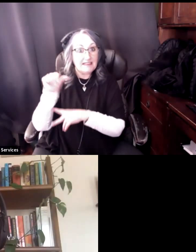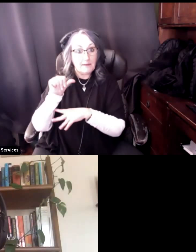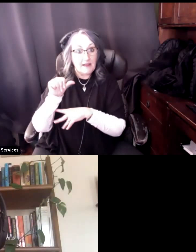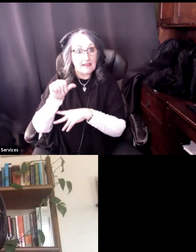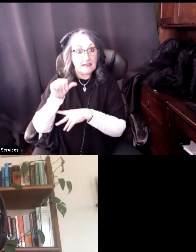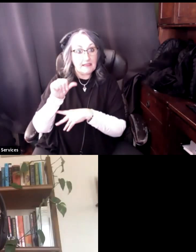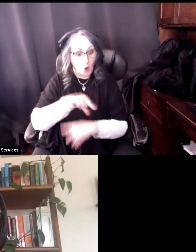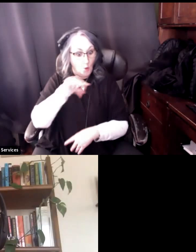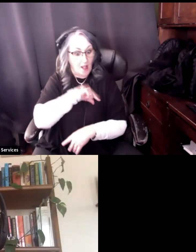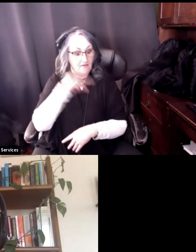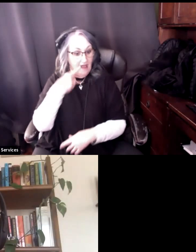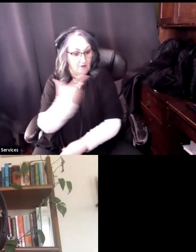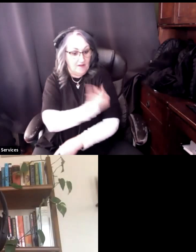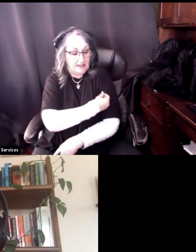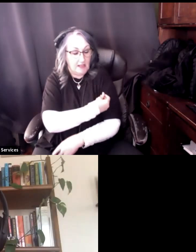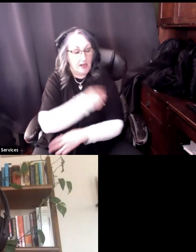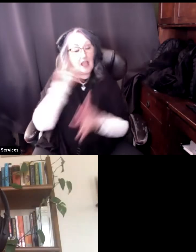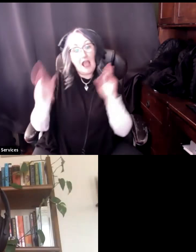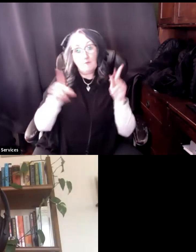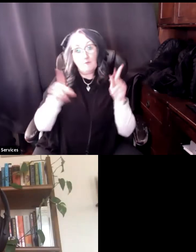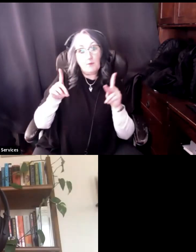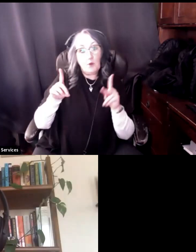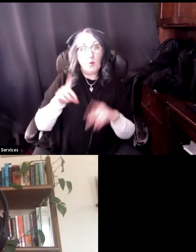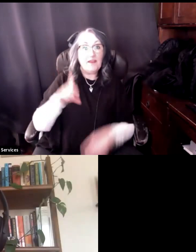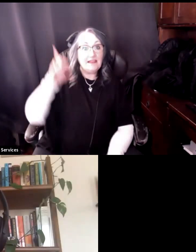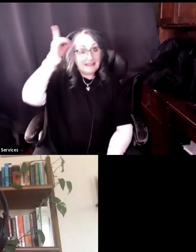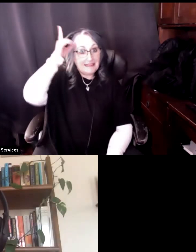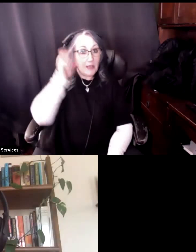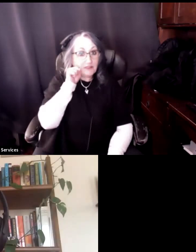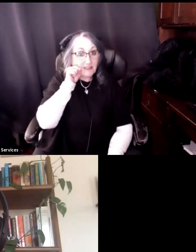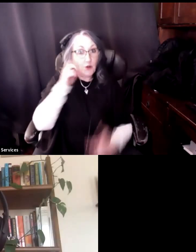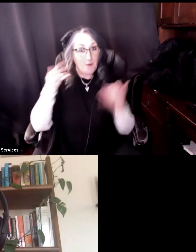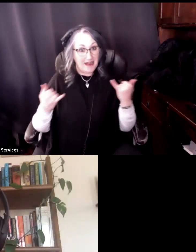with Down syndrome, are they now considered a high risk group?